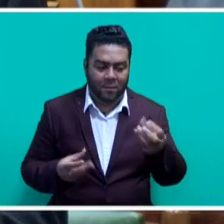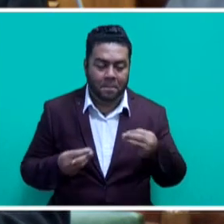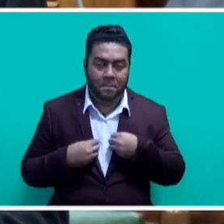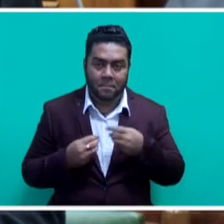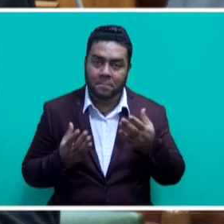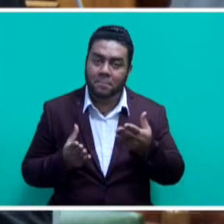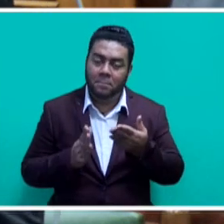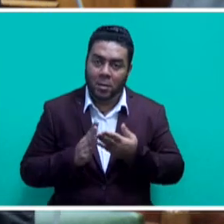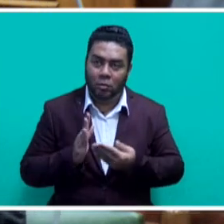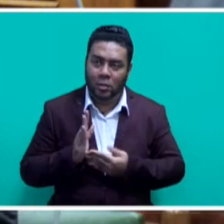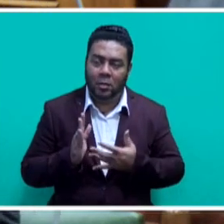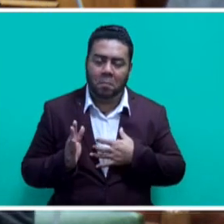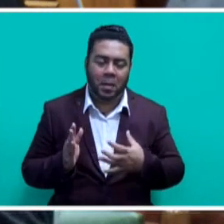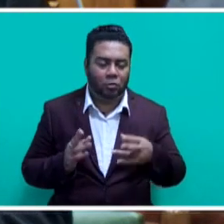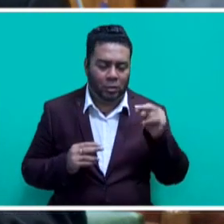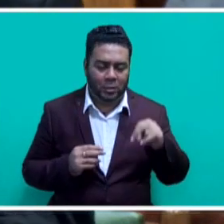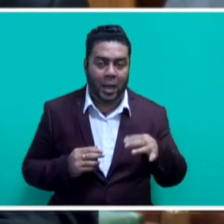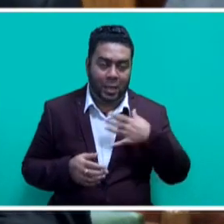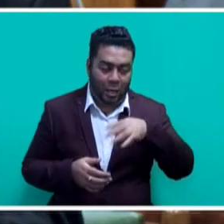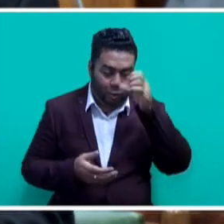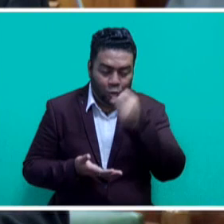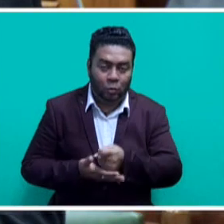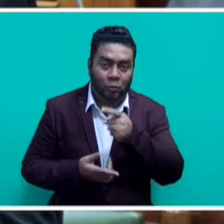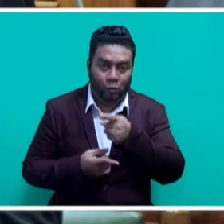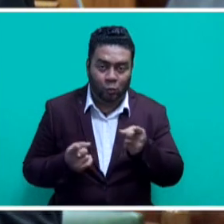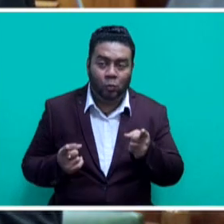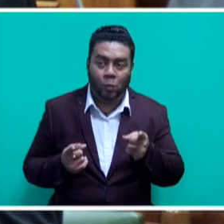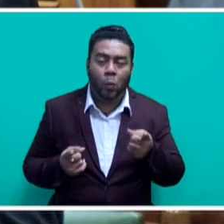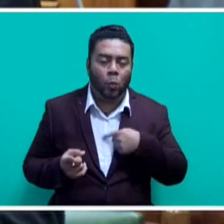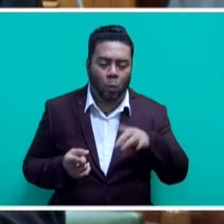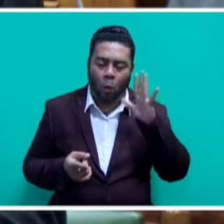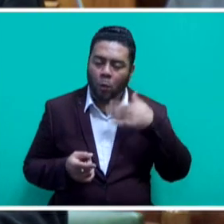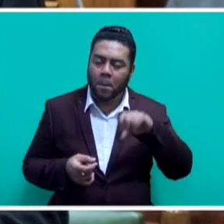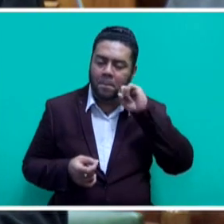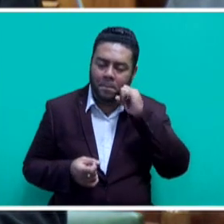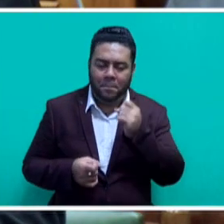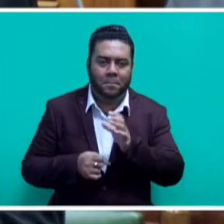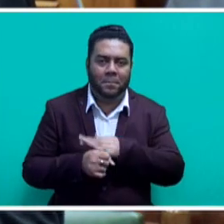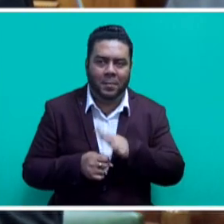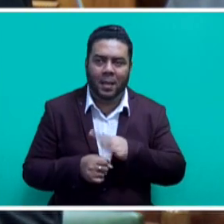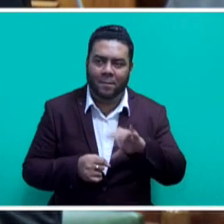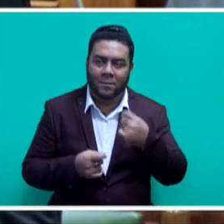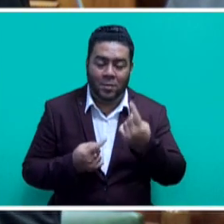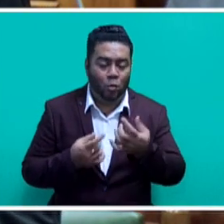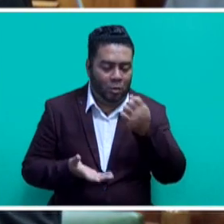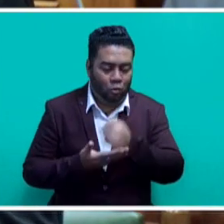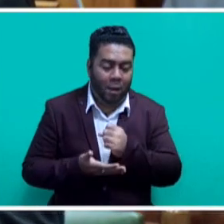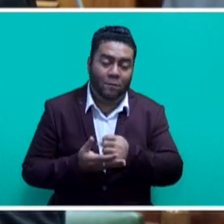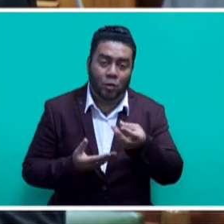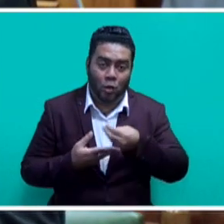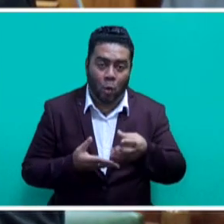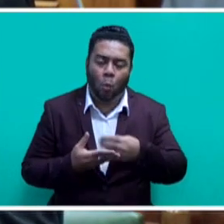much needed. And I can assure you that we all will make every effort to ensure that every dollar is well